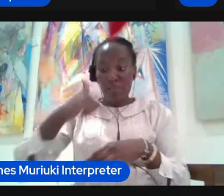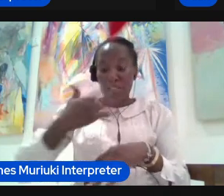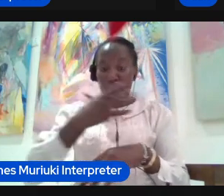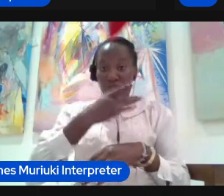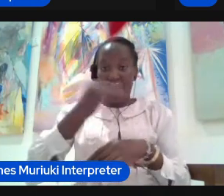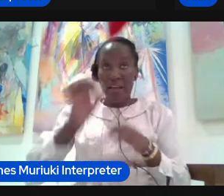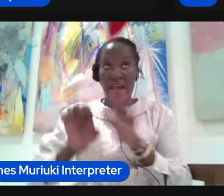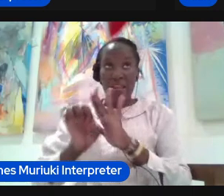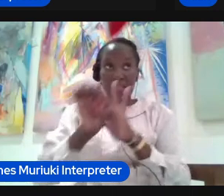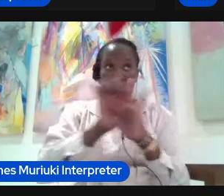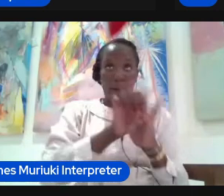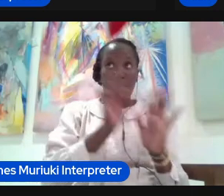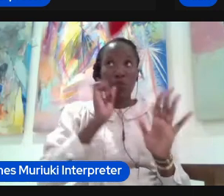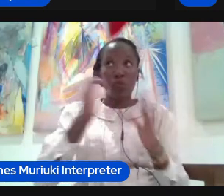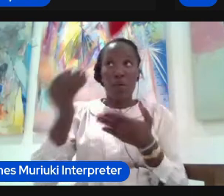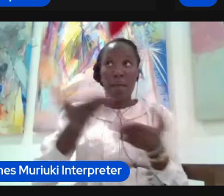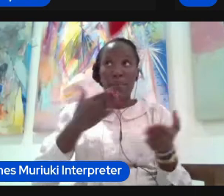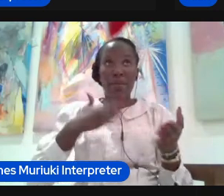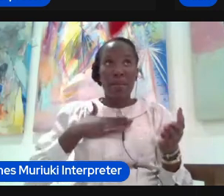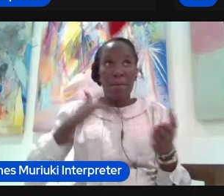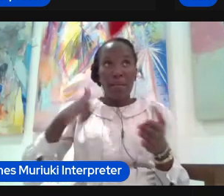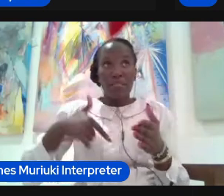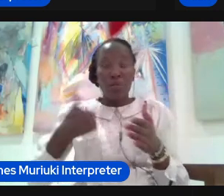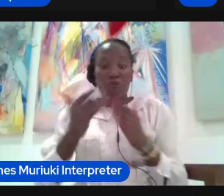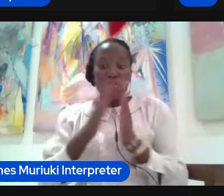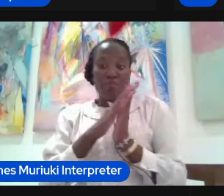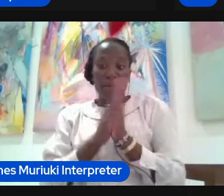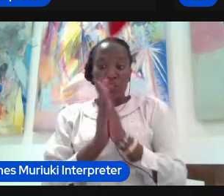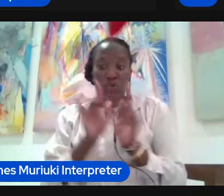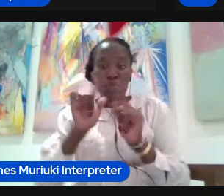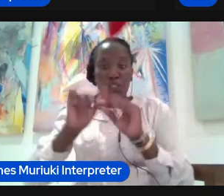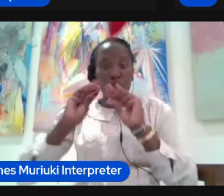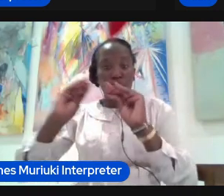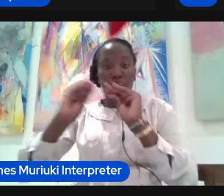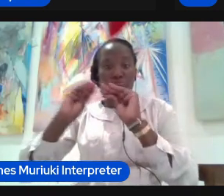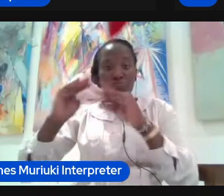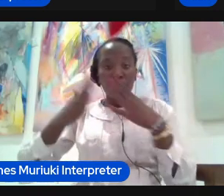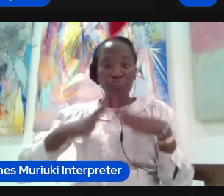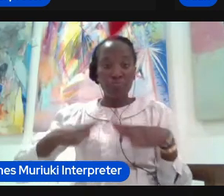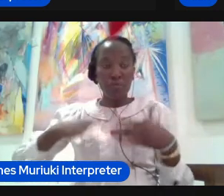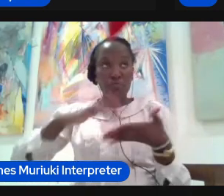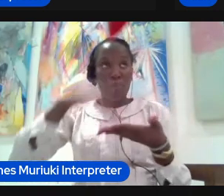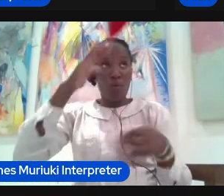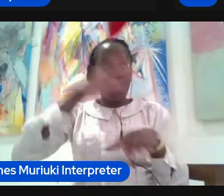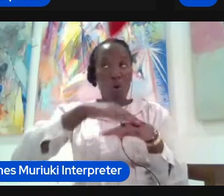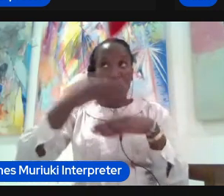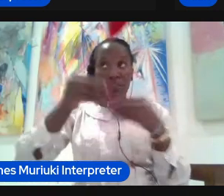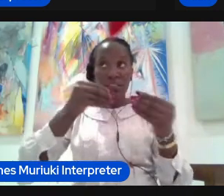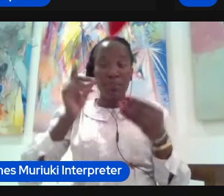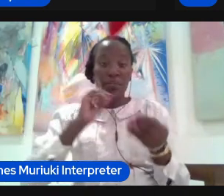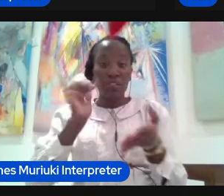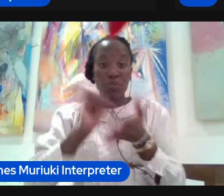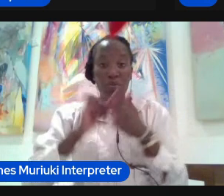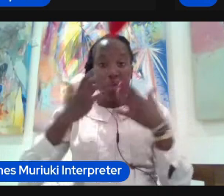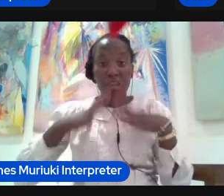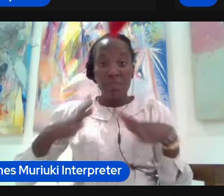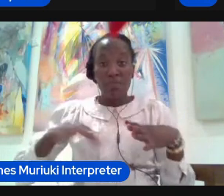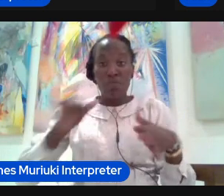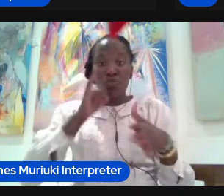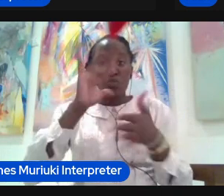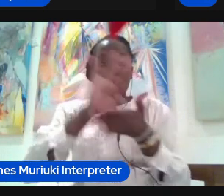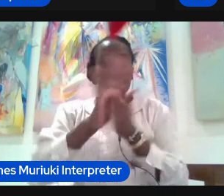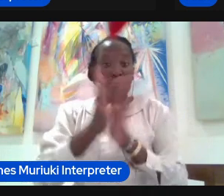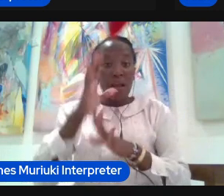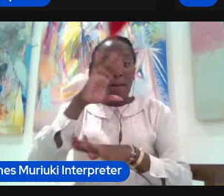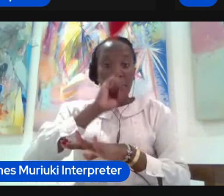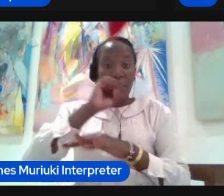out my stories to educate people more on disability, and so that people are not misinformed, because we have so many